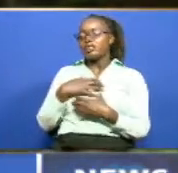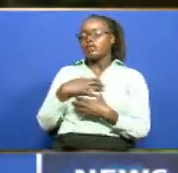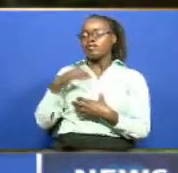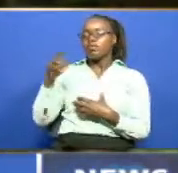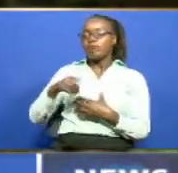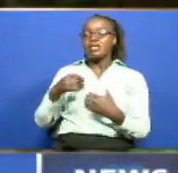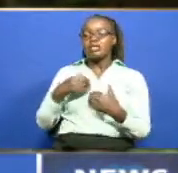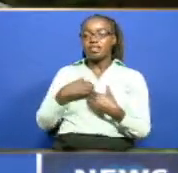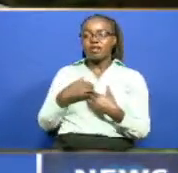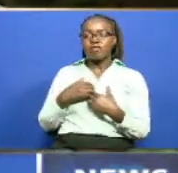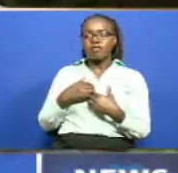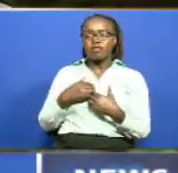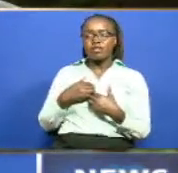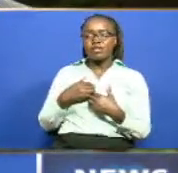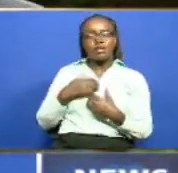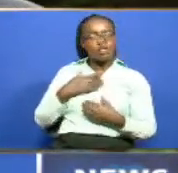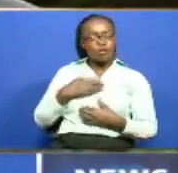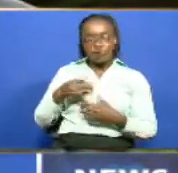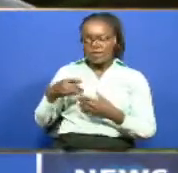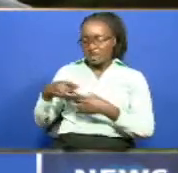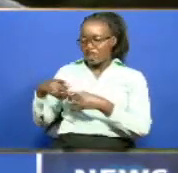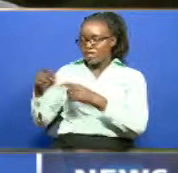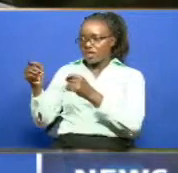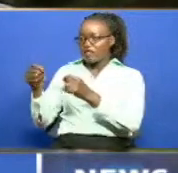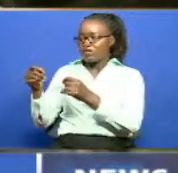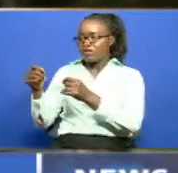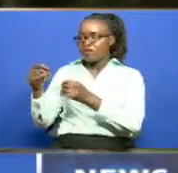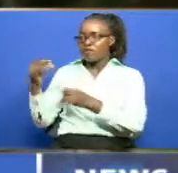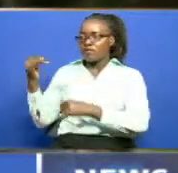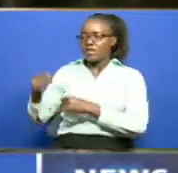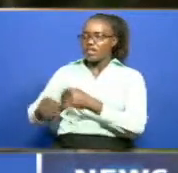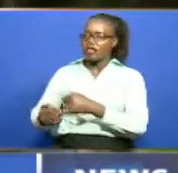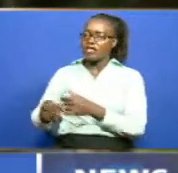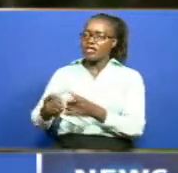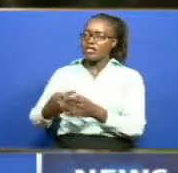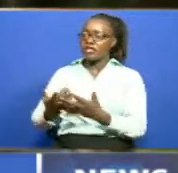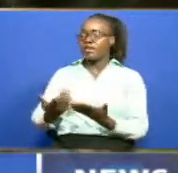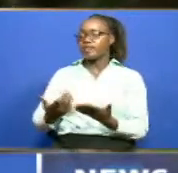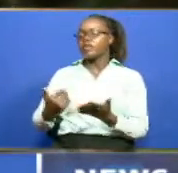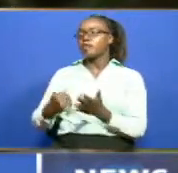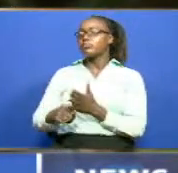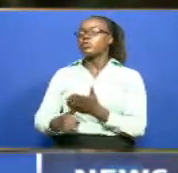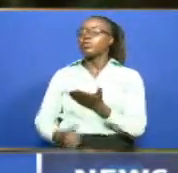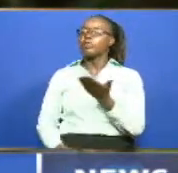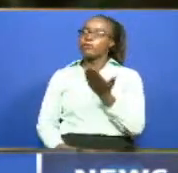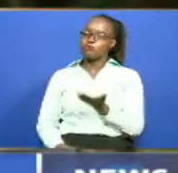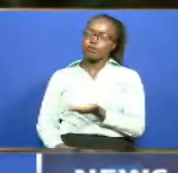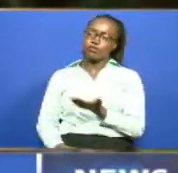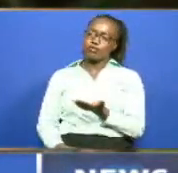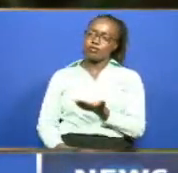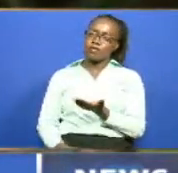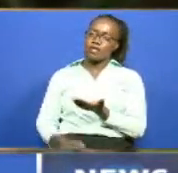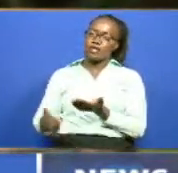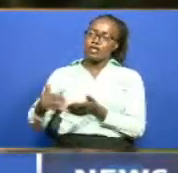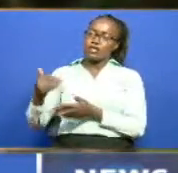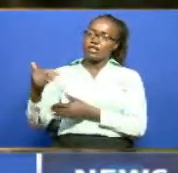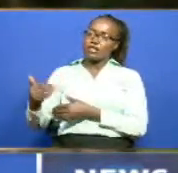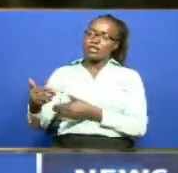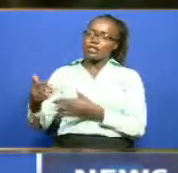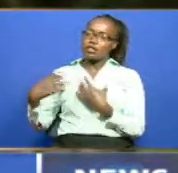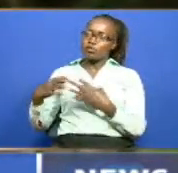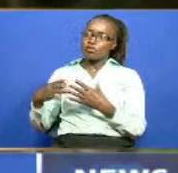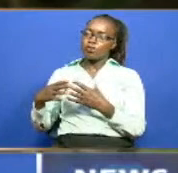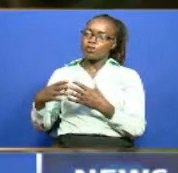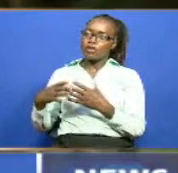like, okay, just take your leave. But now if your leave days end, then we are in a bit of a problem. So the next step was for people going on